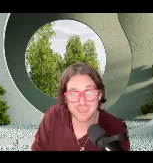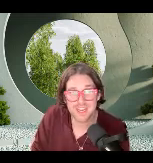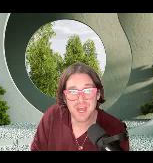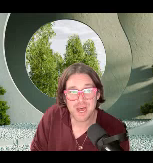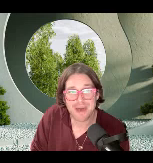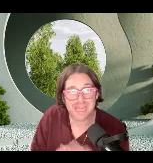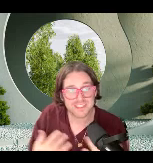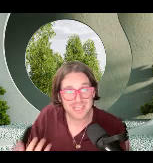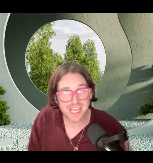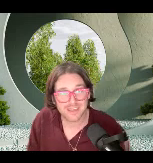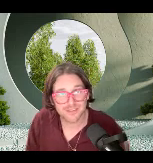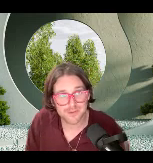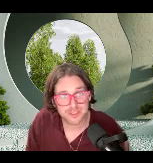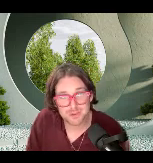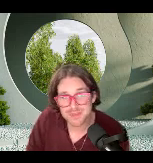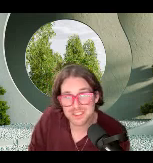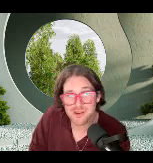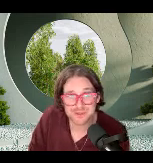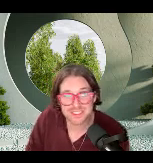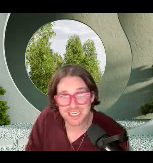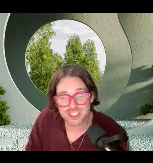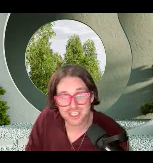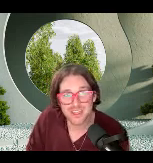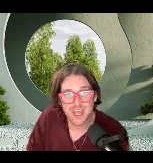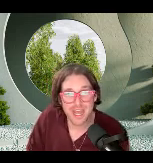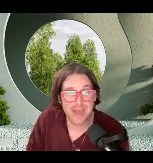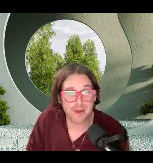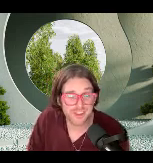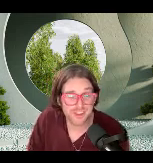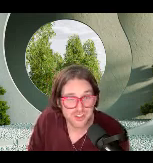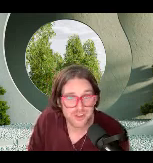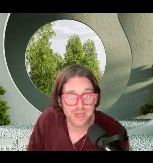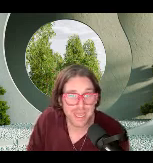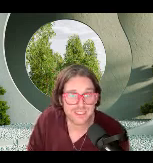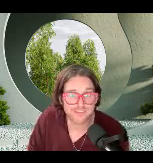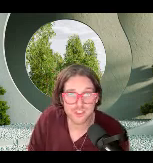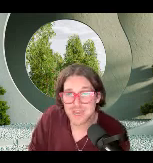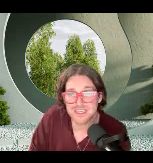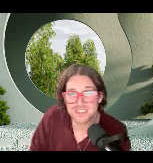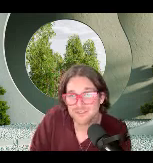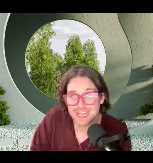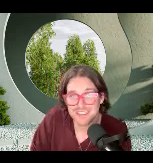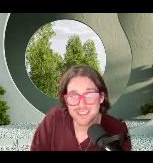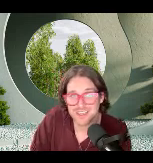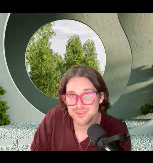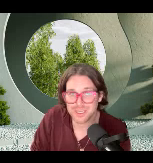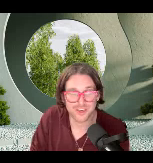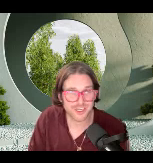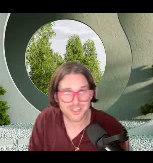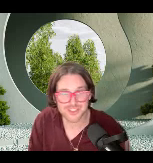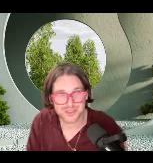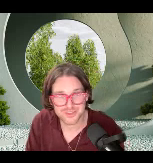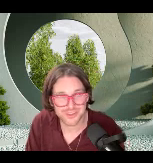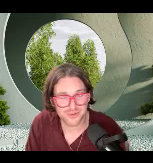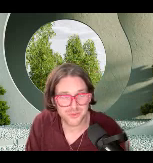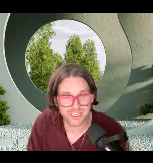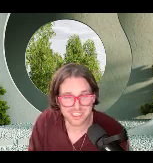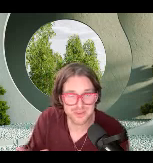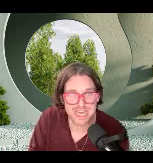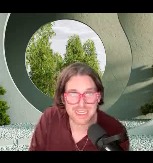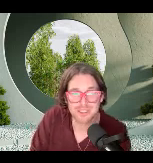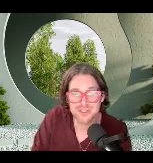some ways that I design for multiple means of representation and how others do. And if you've got different ideas, we encourage